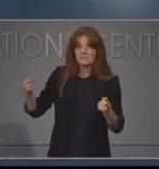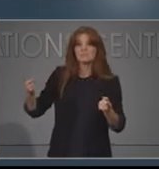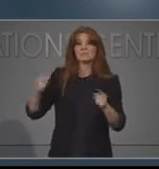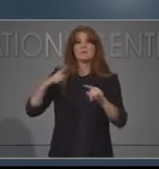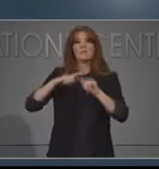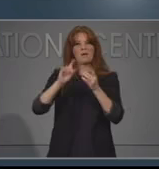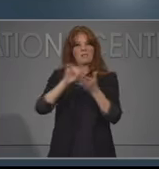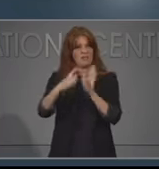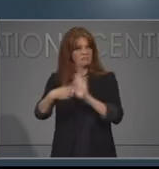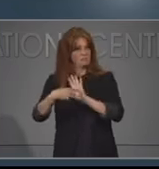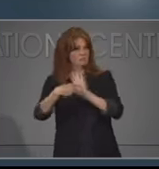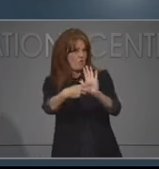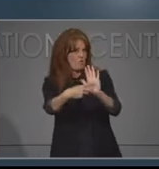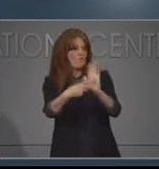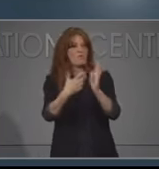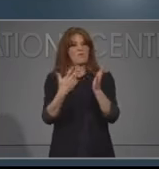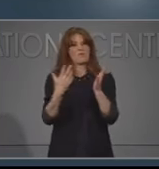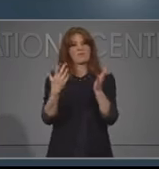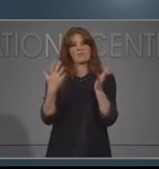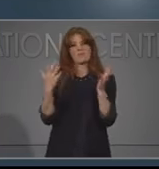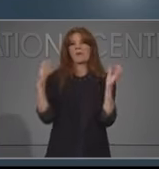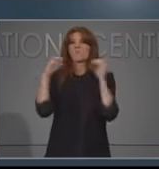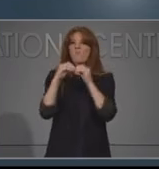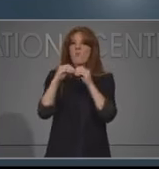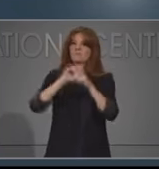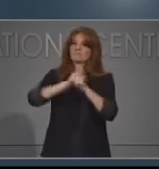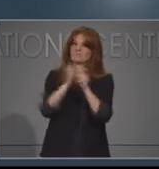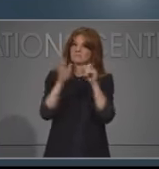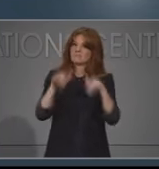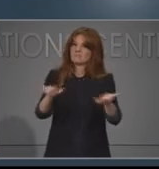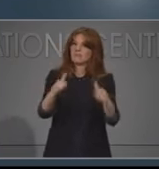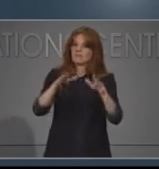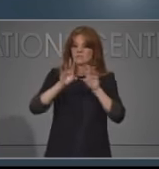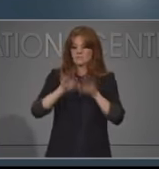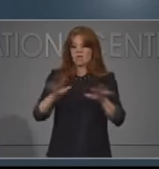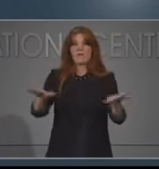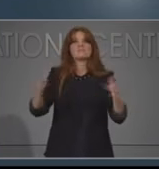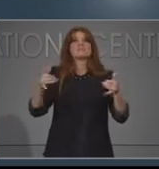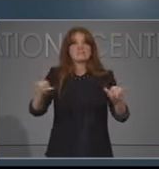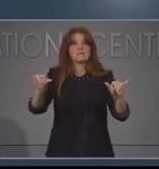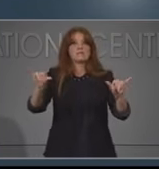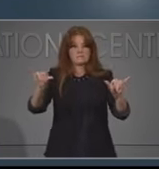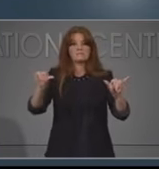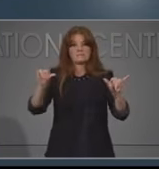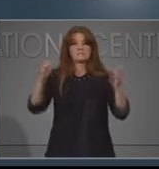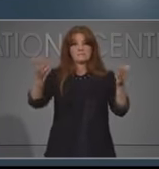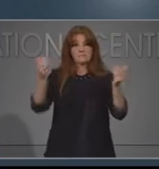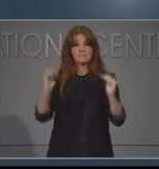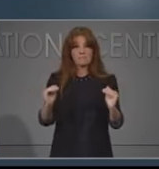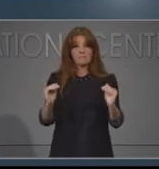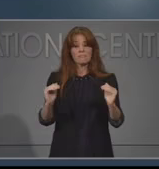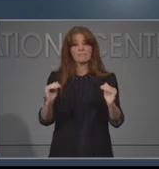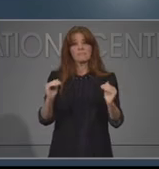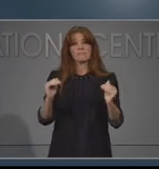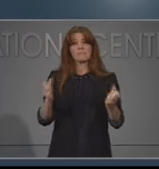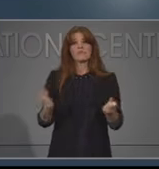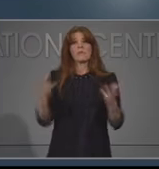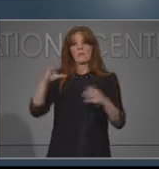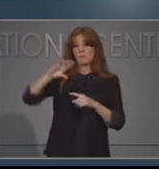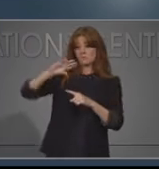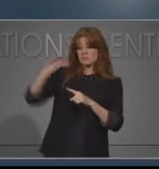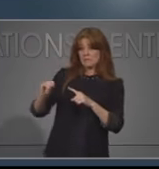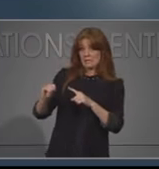increase also shows that we're just having more viral spread in our communities. North Carolina's trajectory of percent of